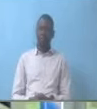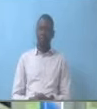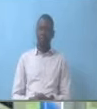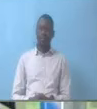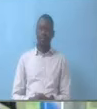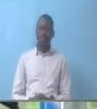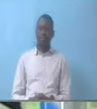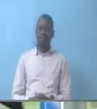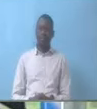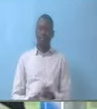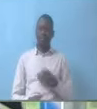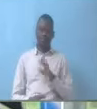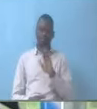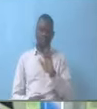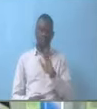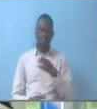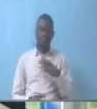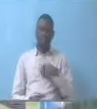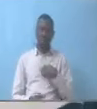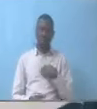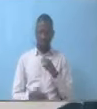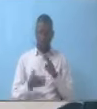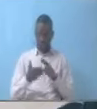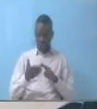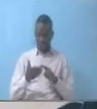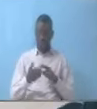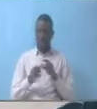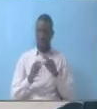to. Yes, please.